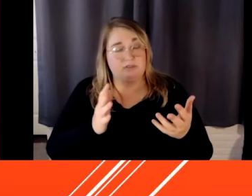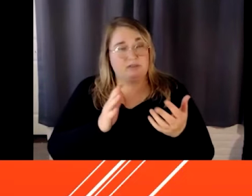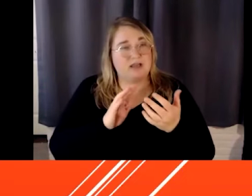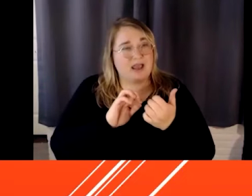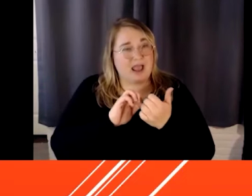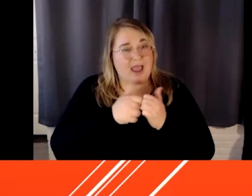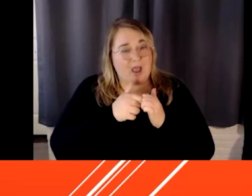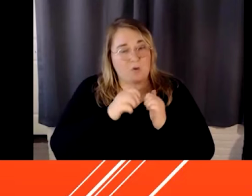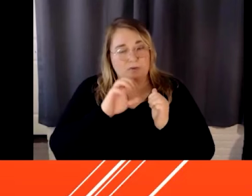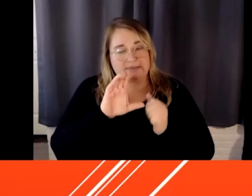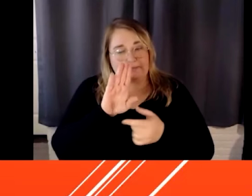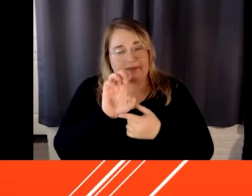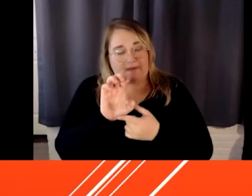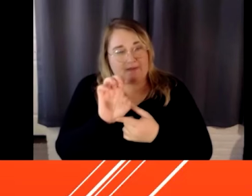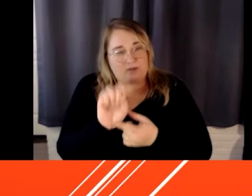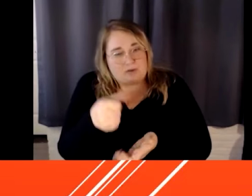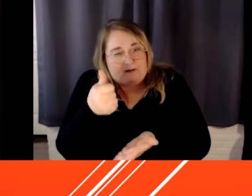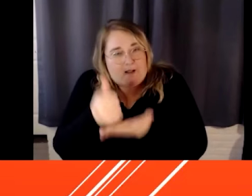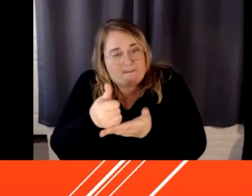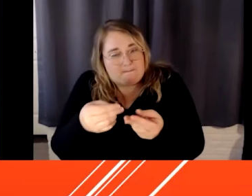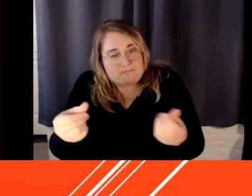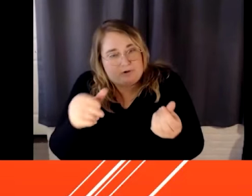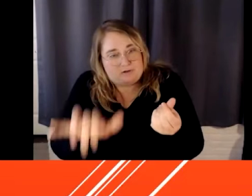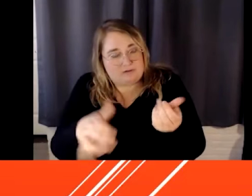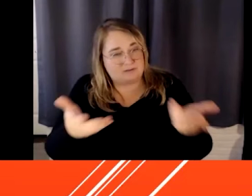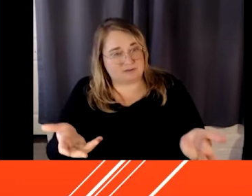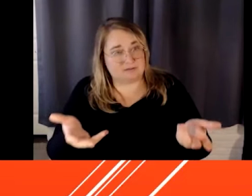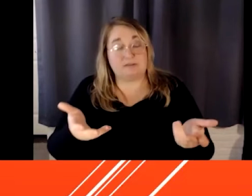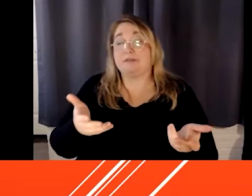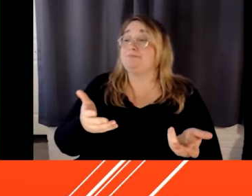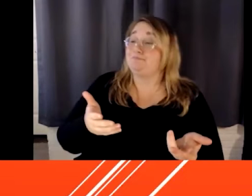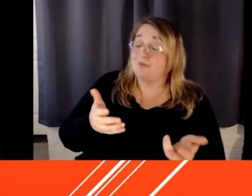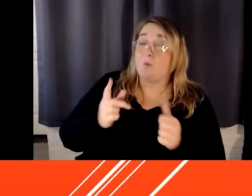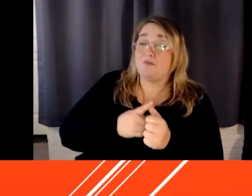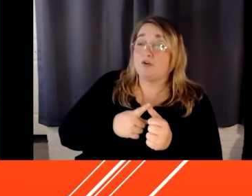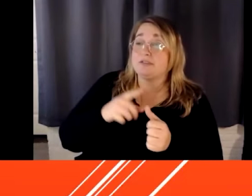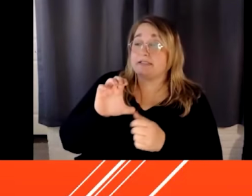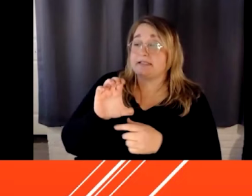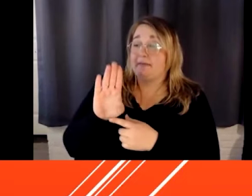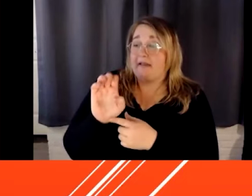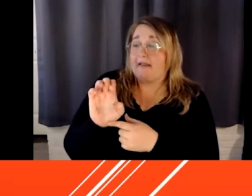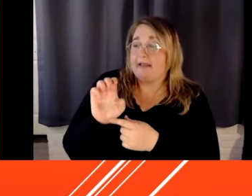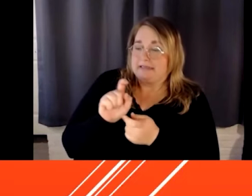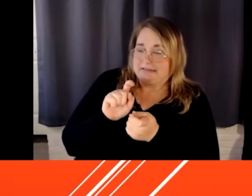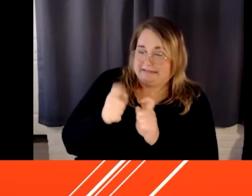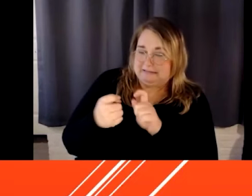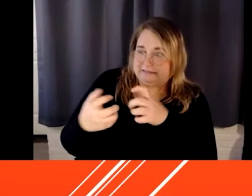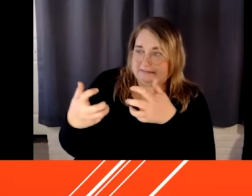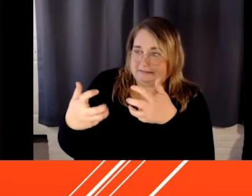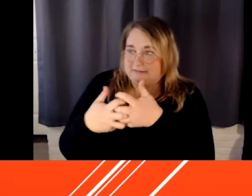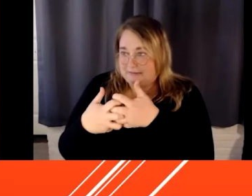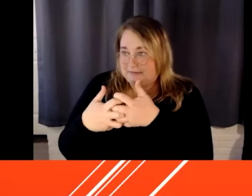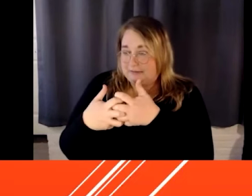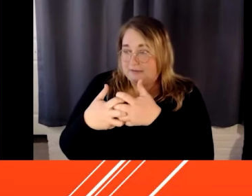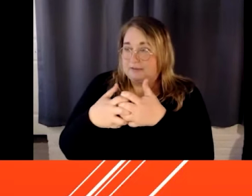that? Well, first CBE is custom cut. I think the audience heard that.